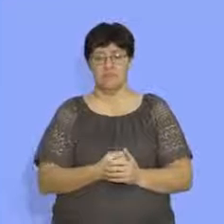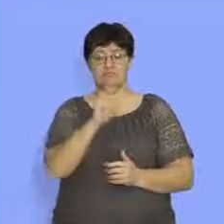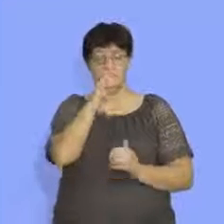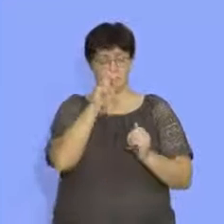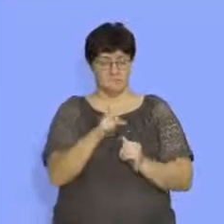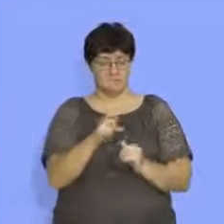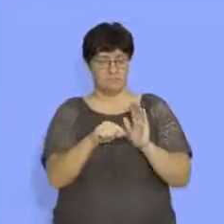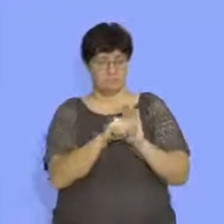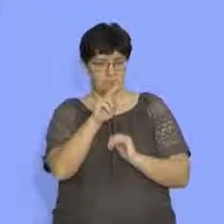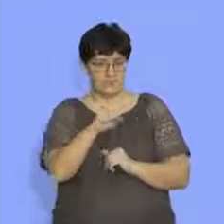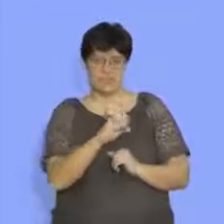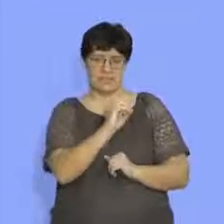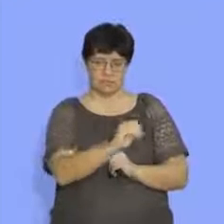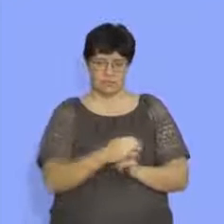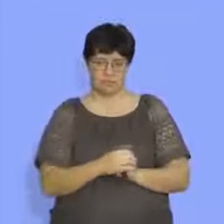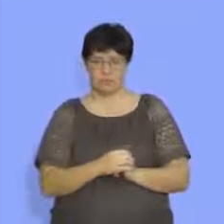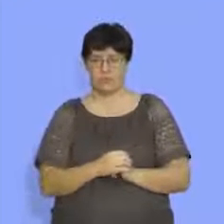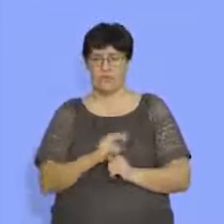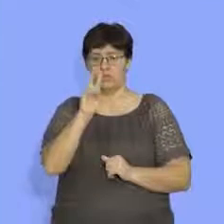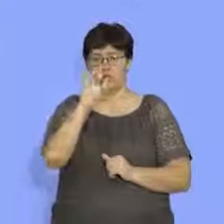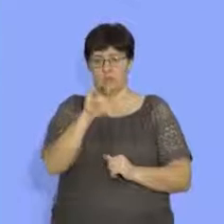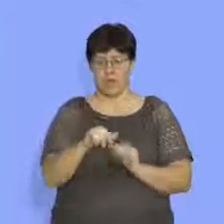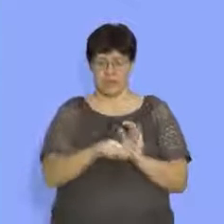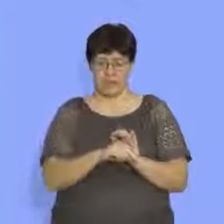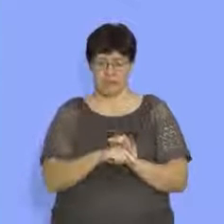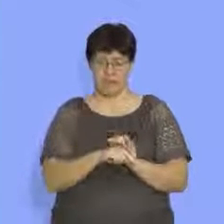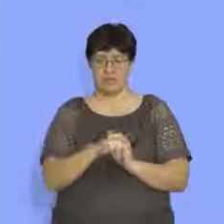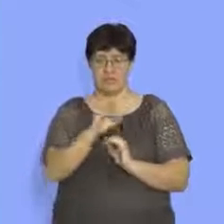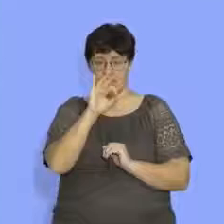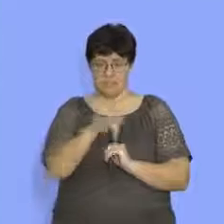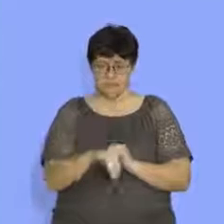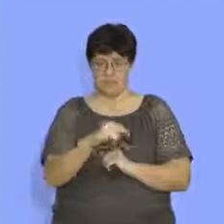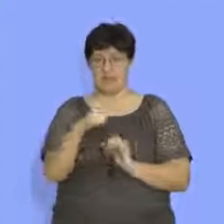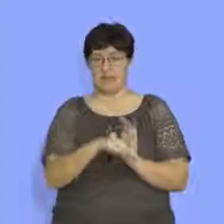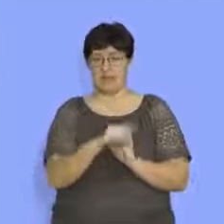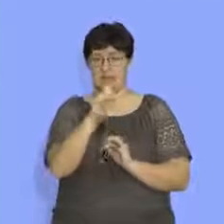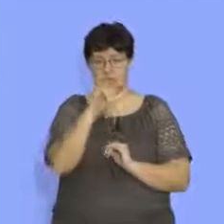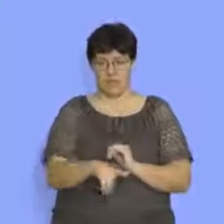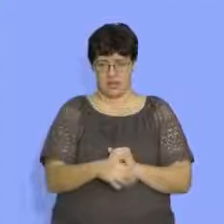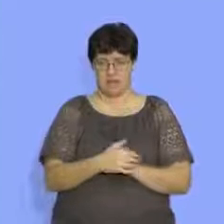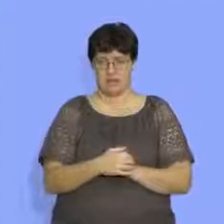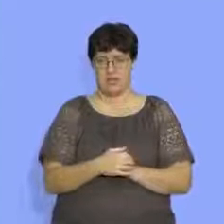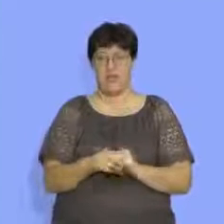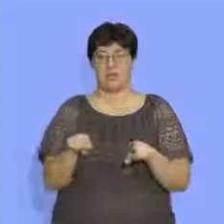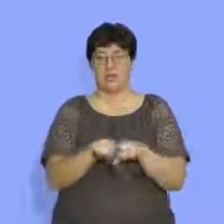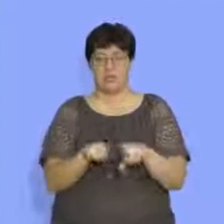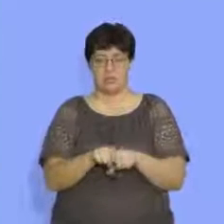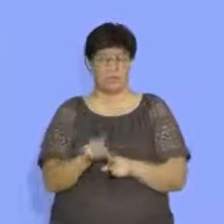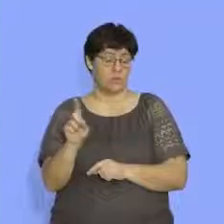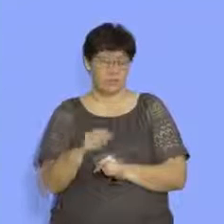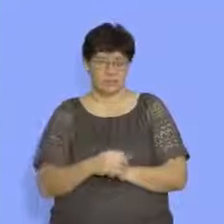will give me 2x minus 2x is 0. 2y minus 3y will give me negative